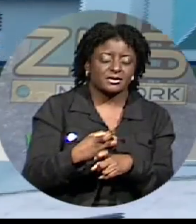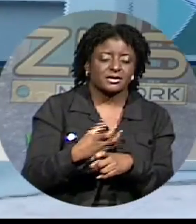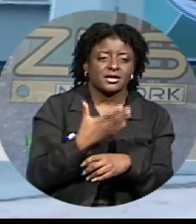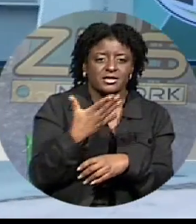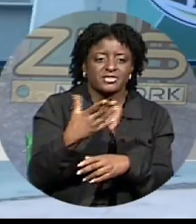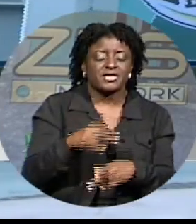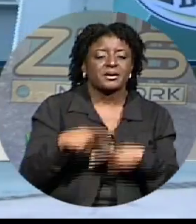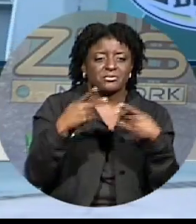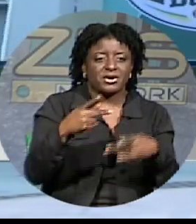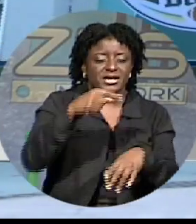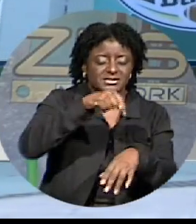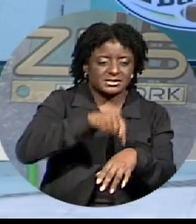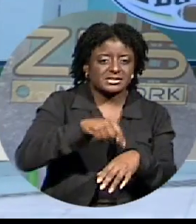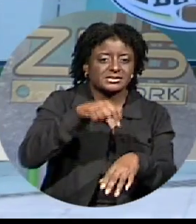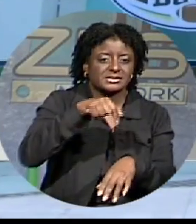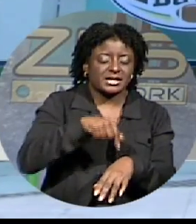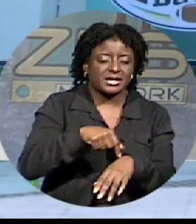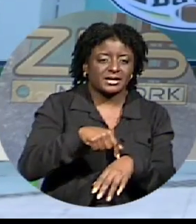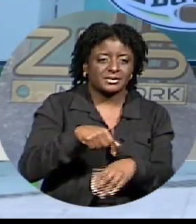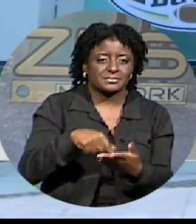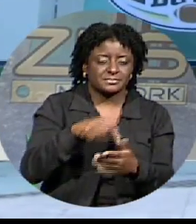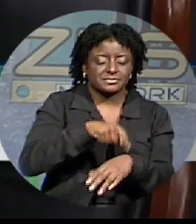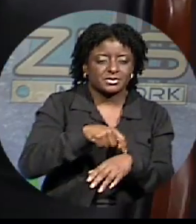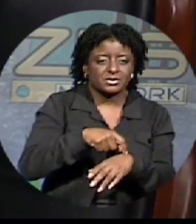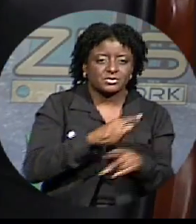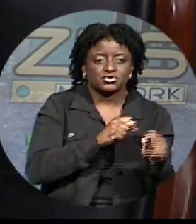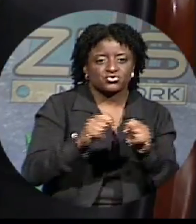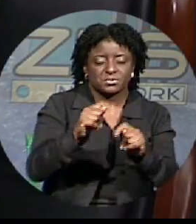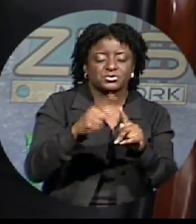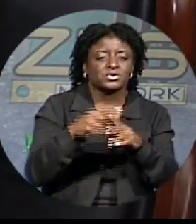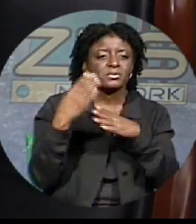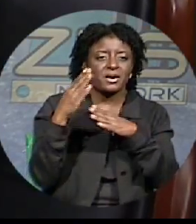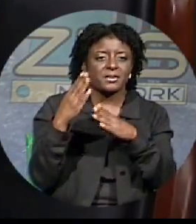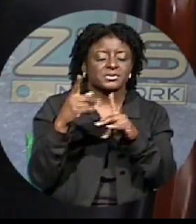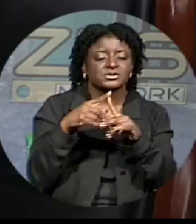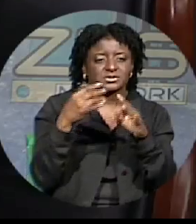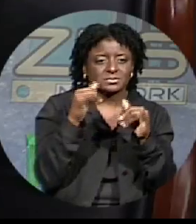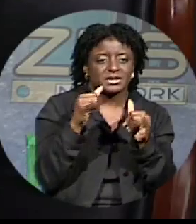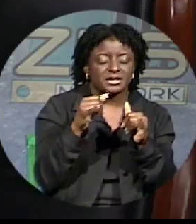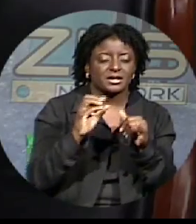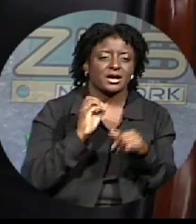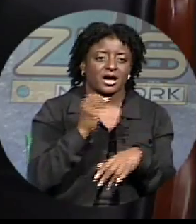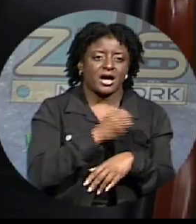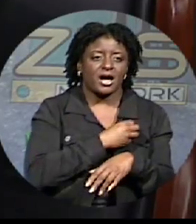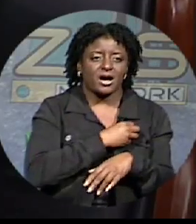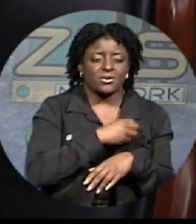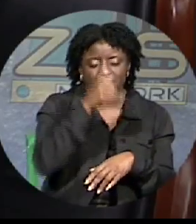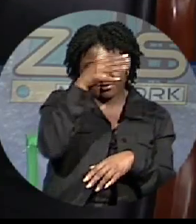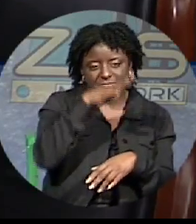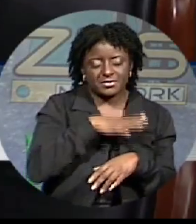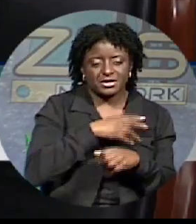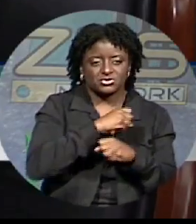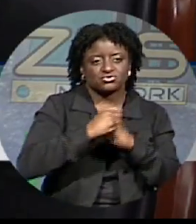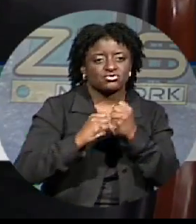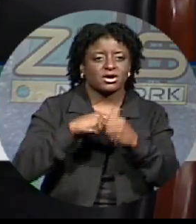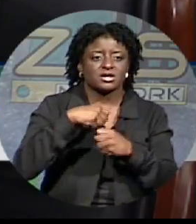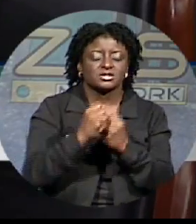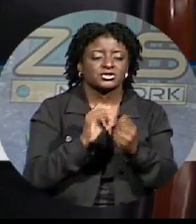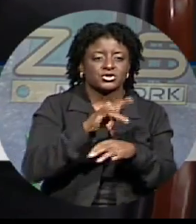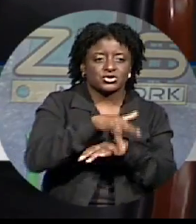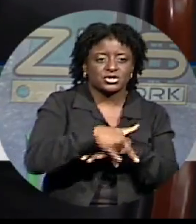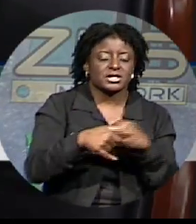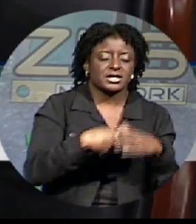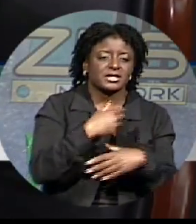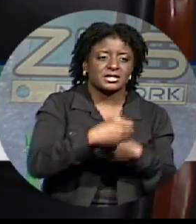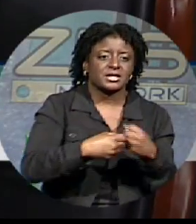trip to the Bahamas to play in the inaugural Popeyes Bowl. Our guys definitely struggled early in the year, but in the middle of the year, I think